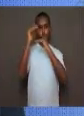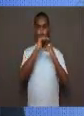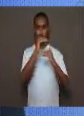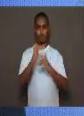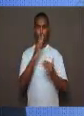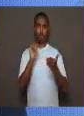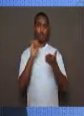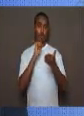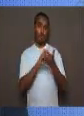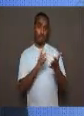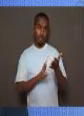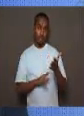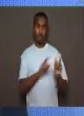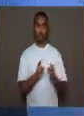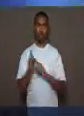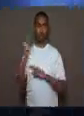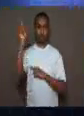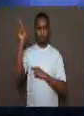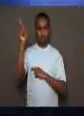structure your review as follows.